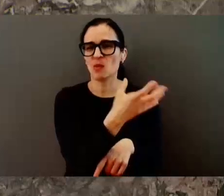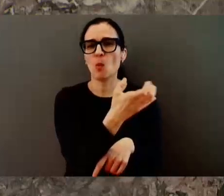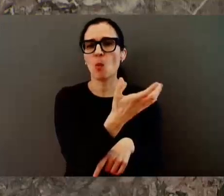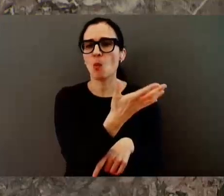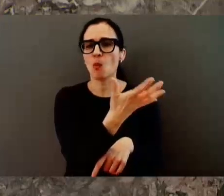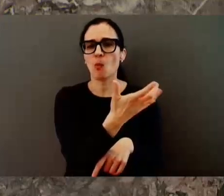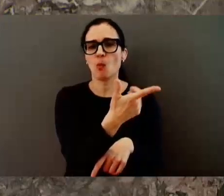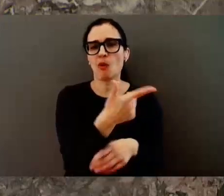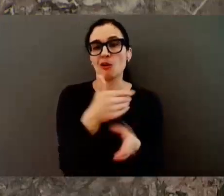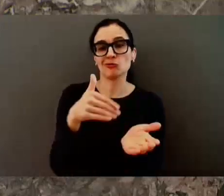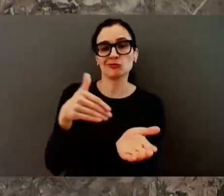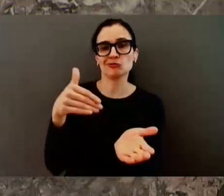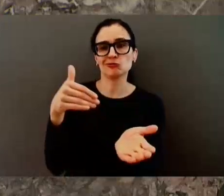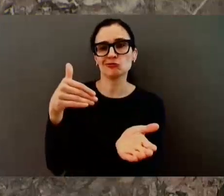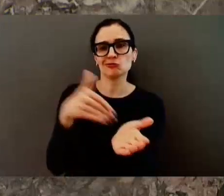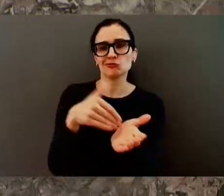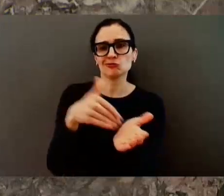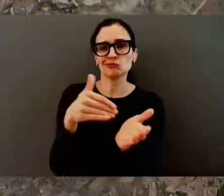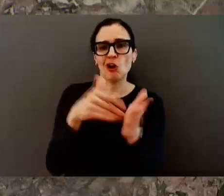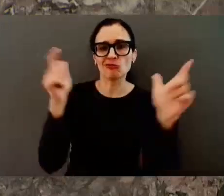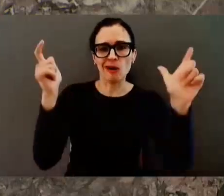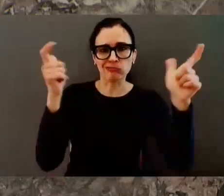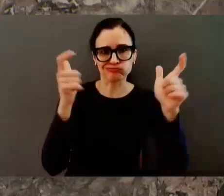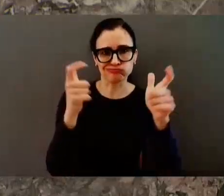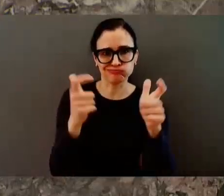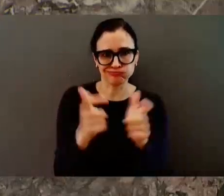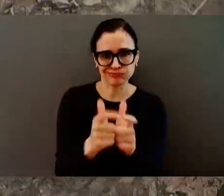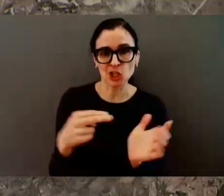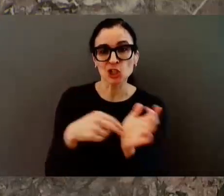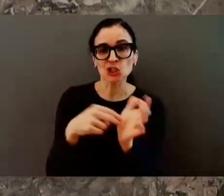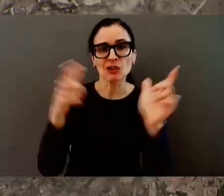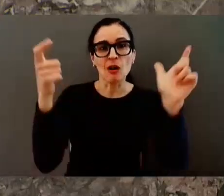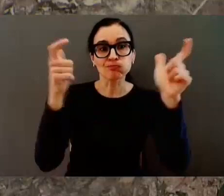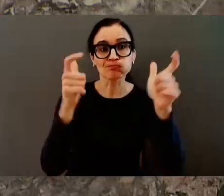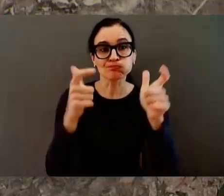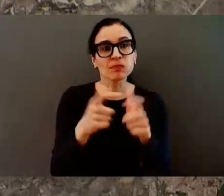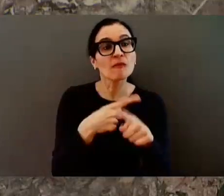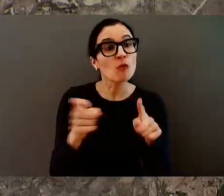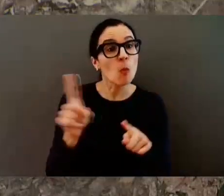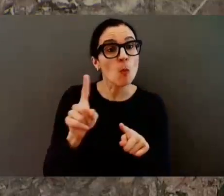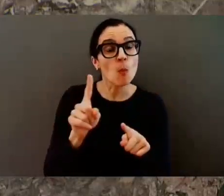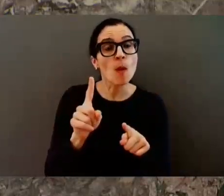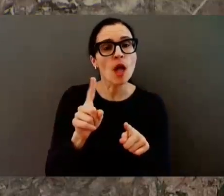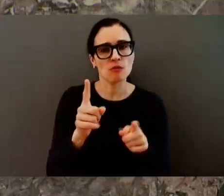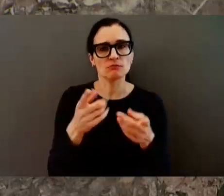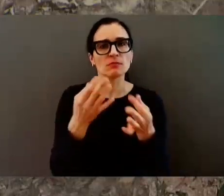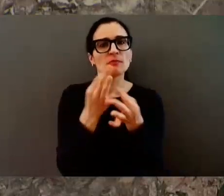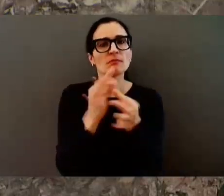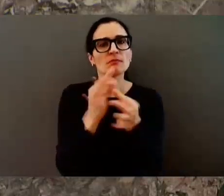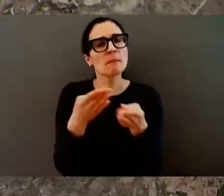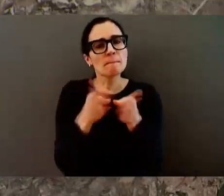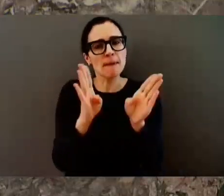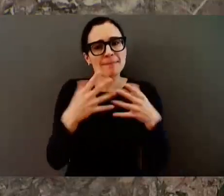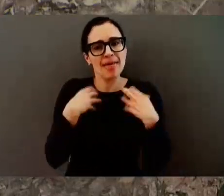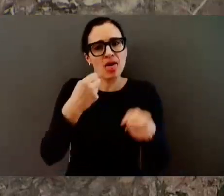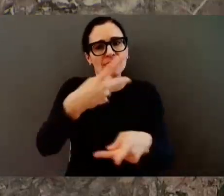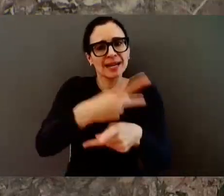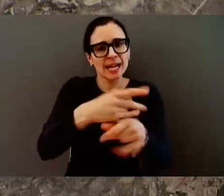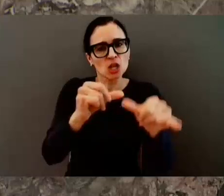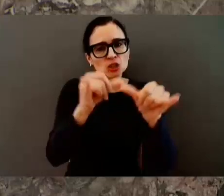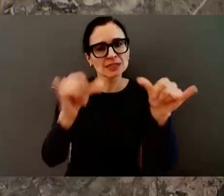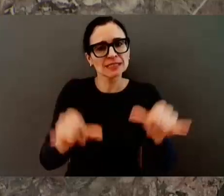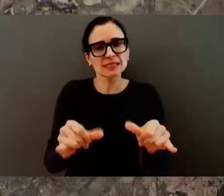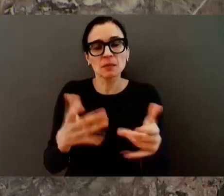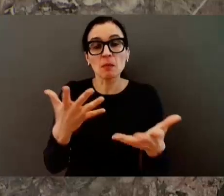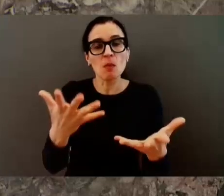our public health care system. Mr. Speaker, they would make it so that people waited longer